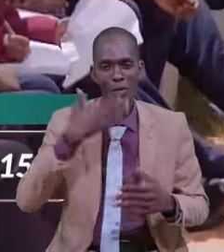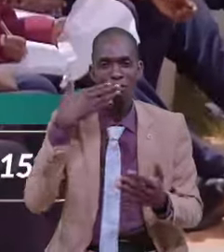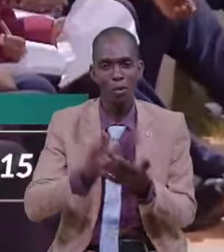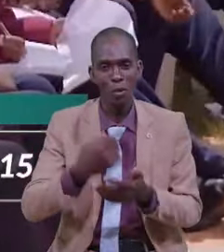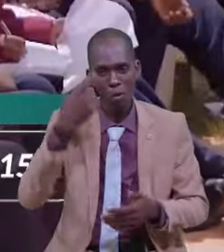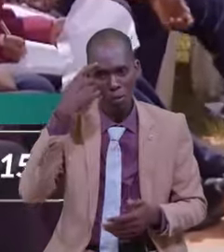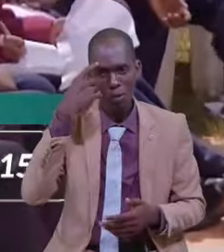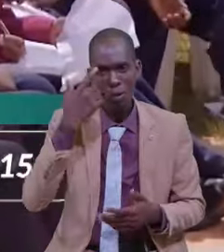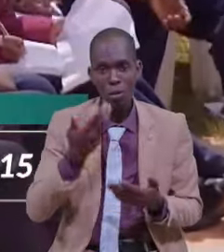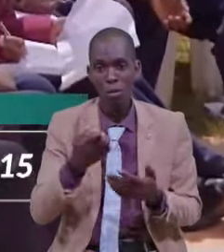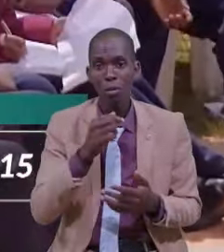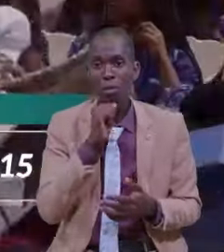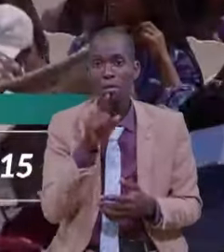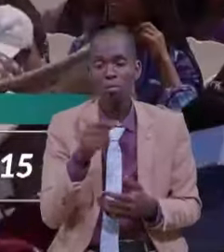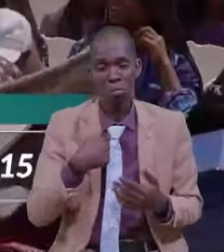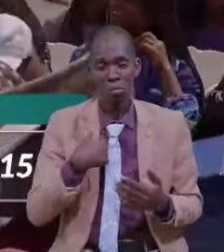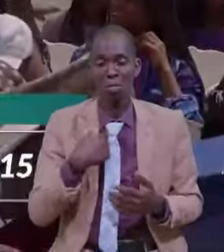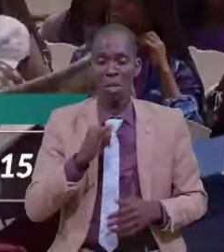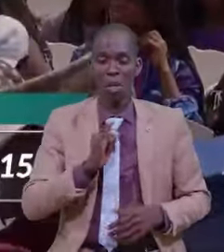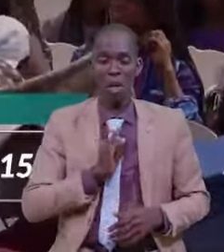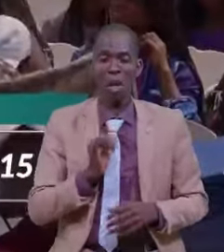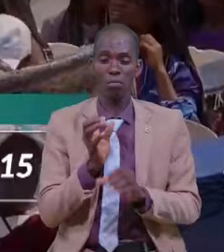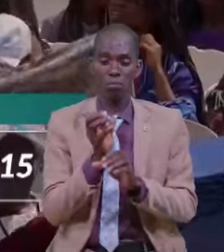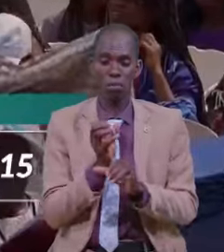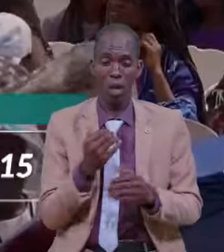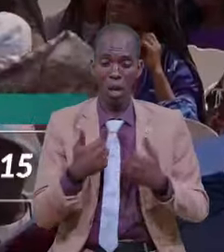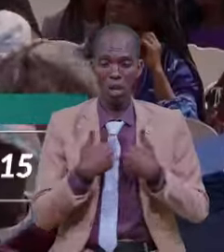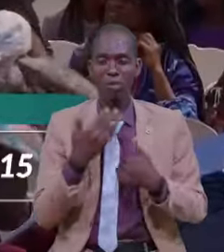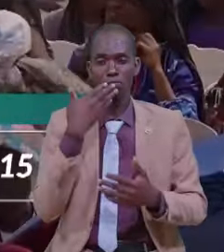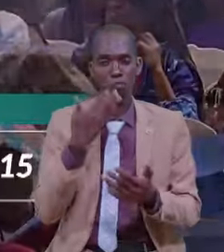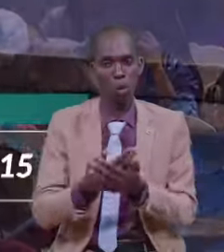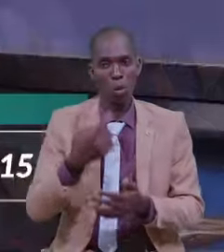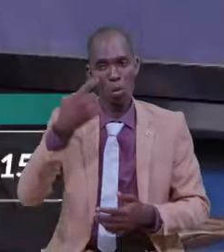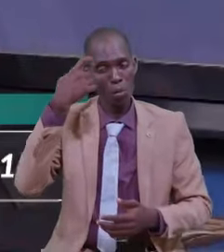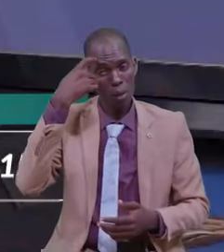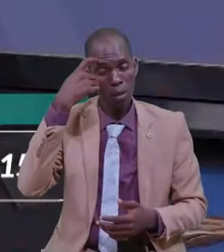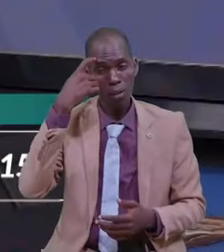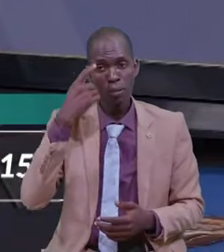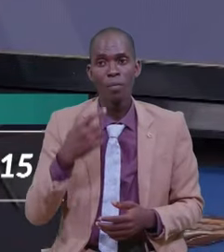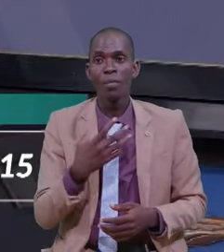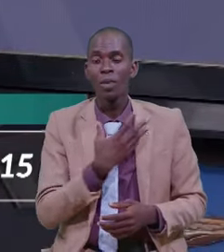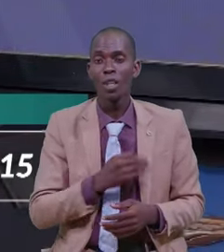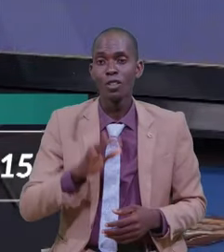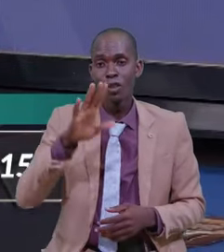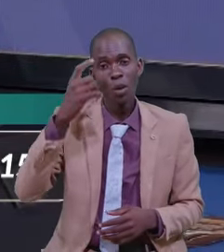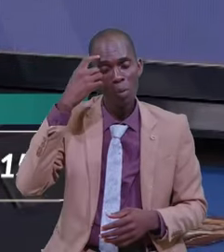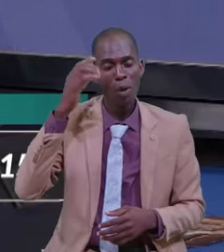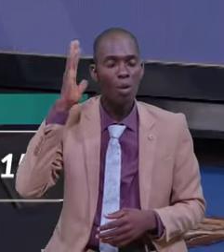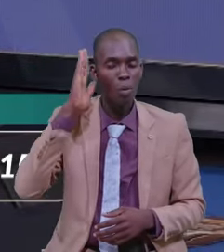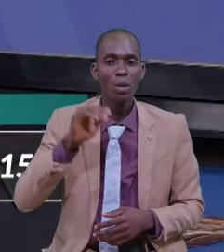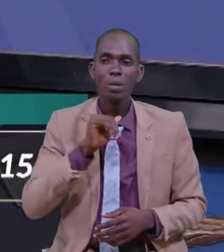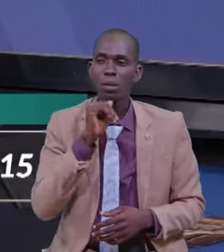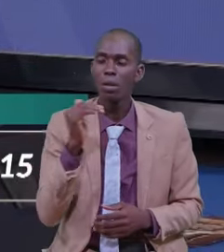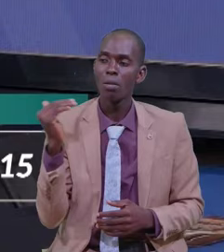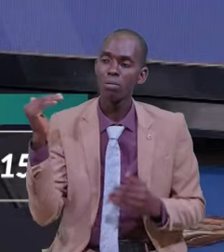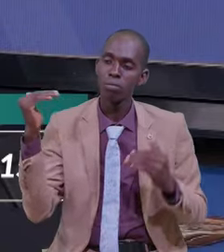I have a good brain. And your brain will not decrease in worth and in